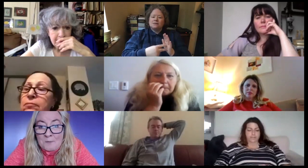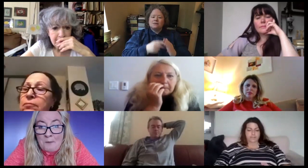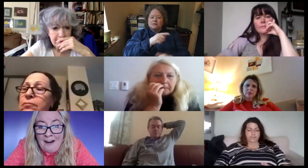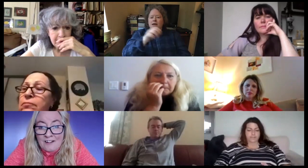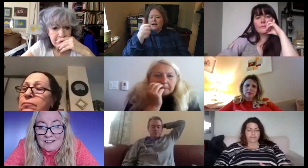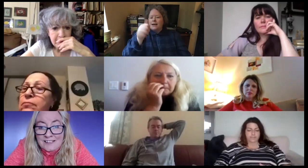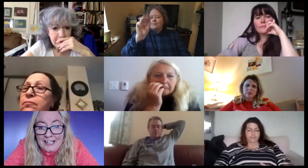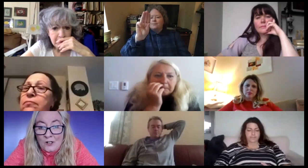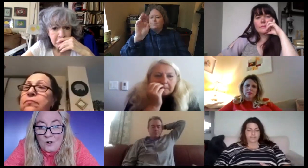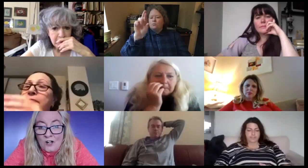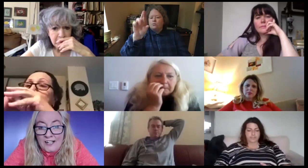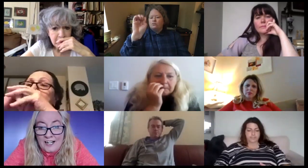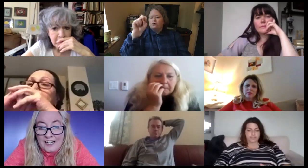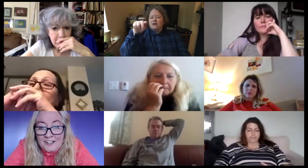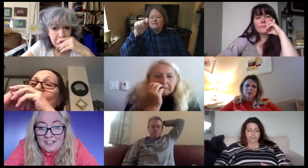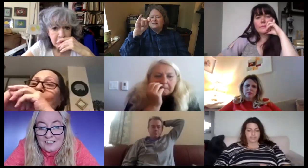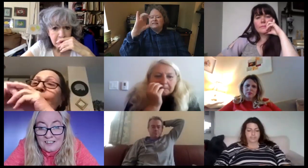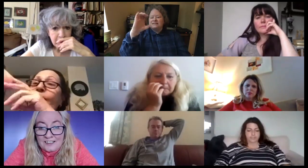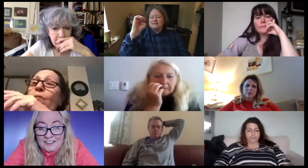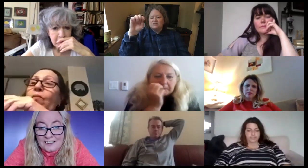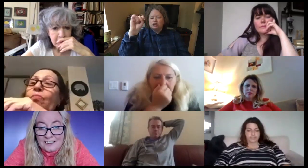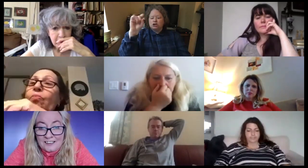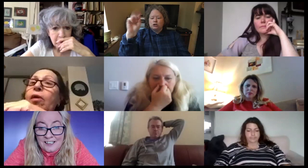His parents had organized